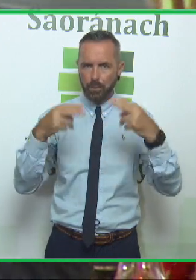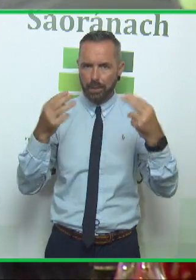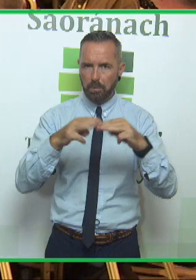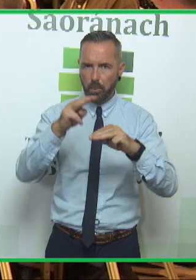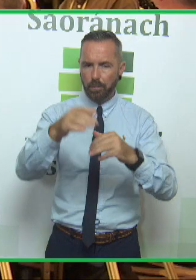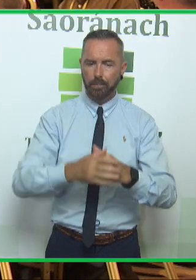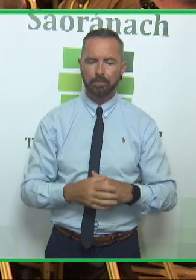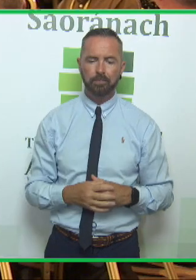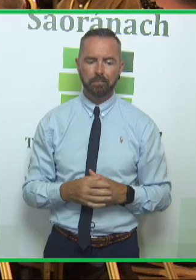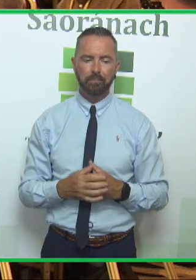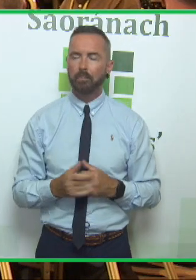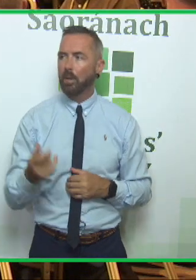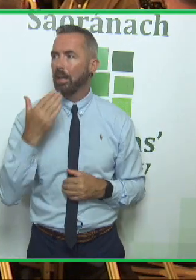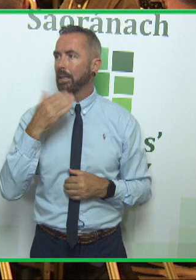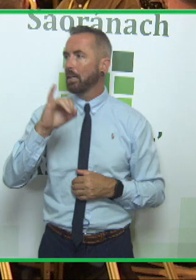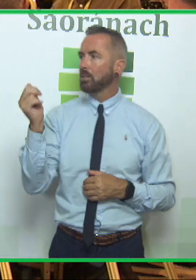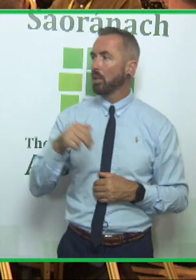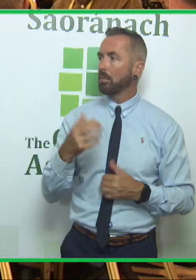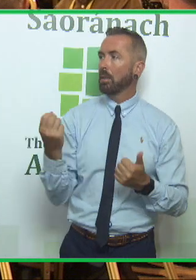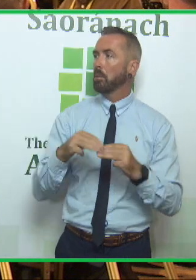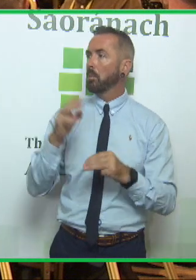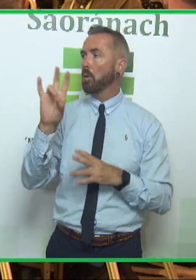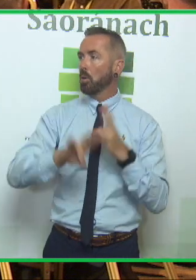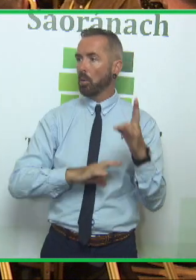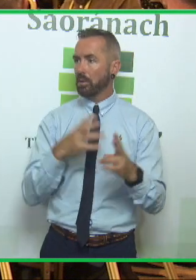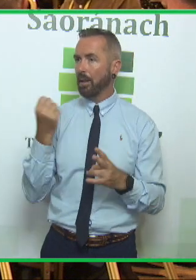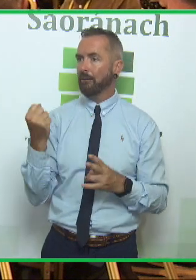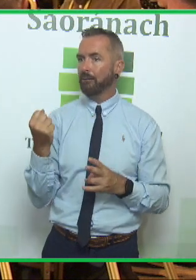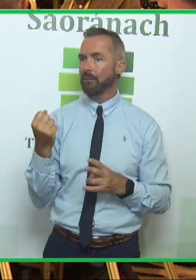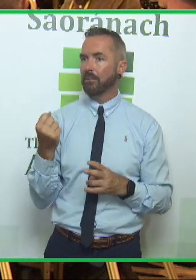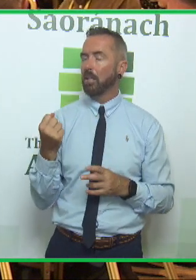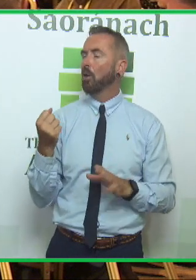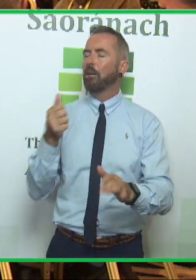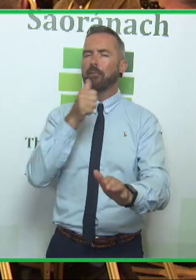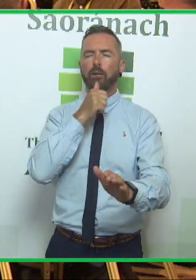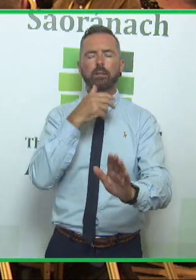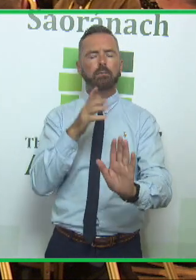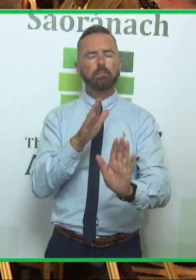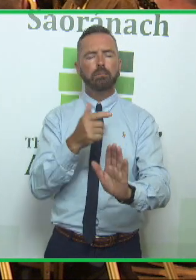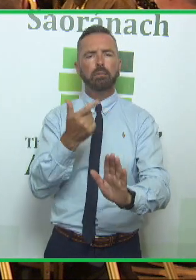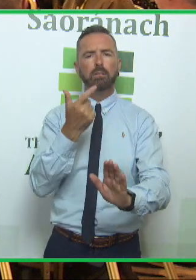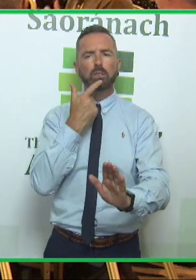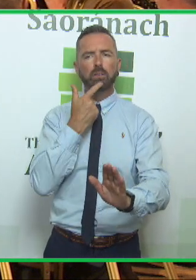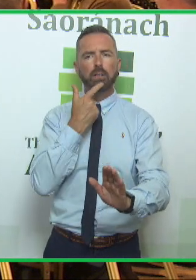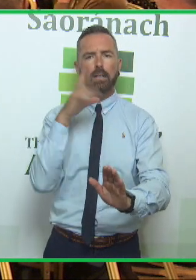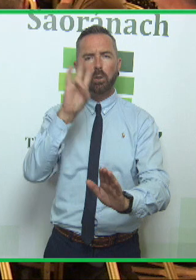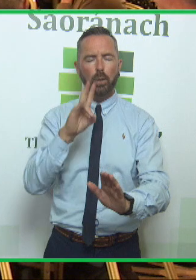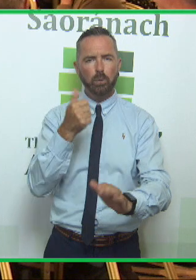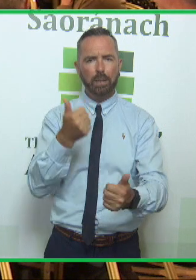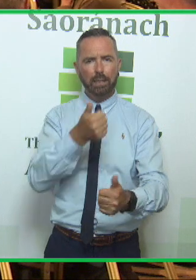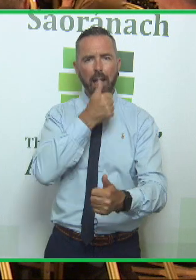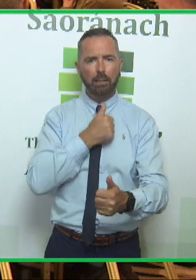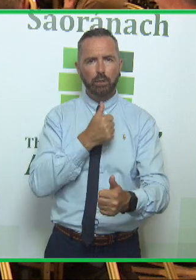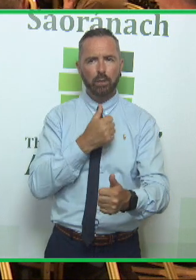us getting more questions here. I know somebody else wants to come in a minute, but can I just go to the second question there, which was around the issue of if a structure